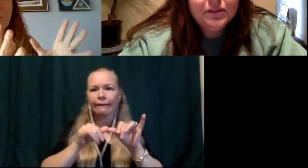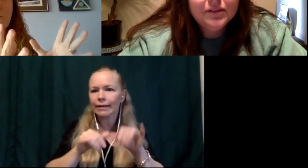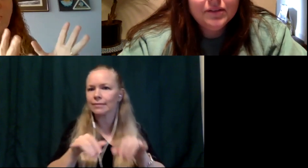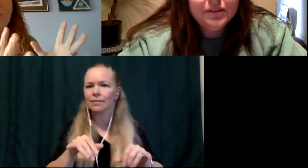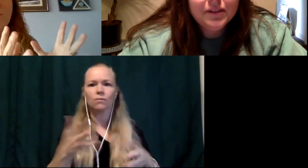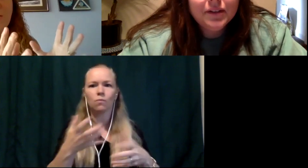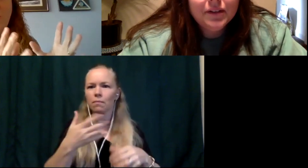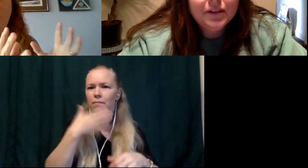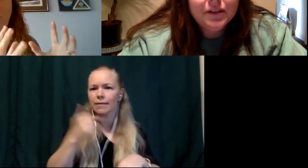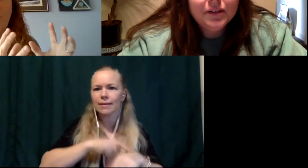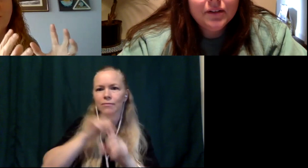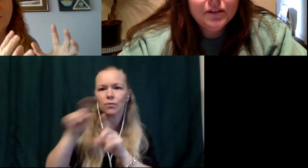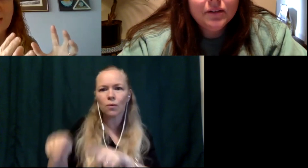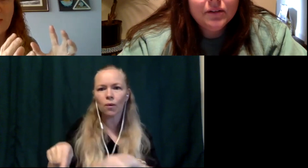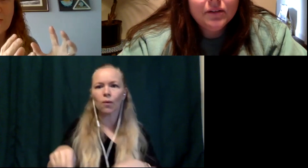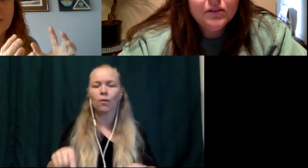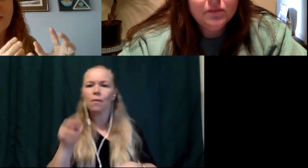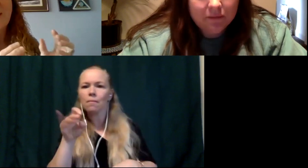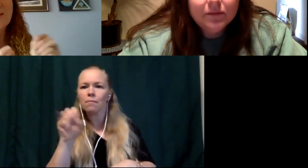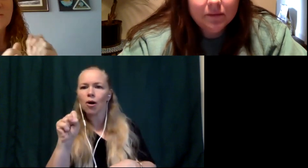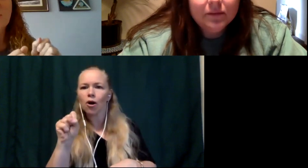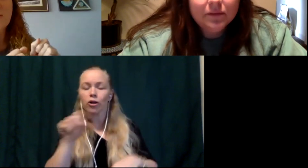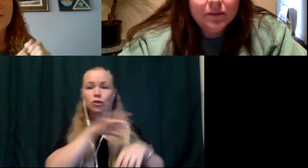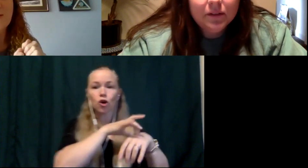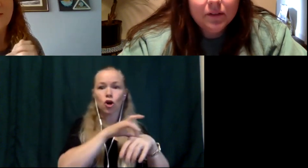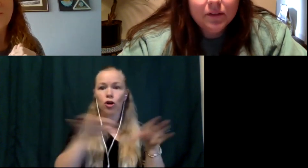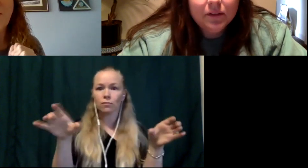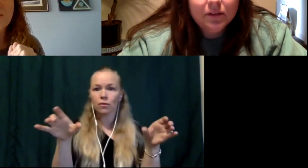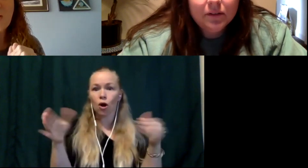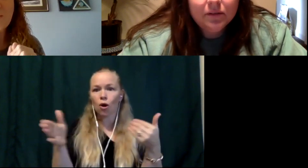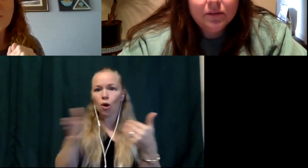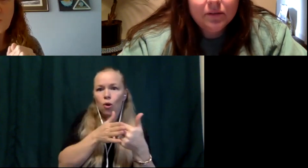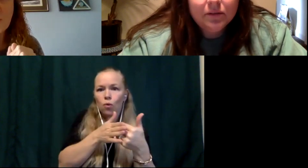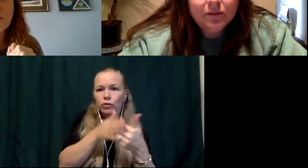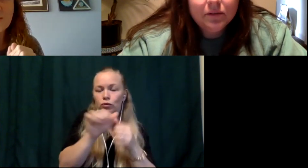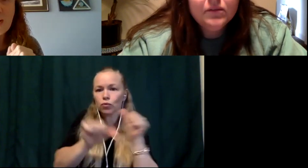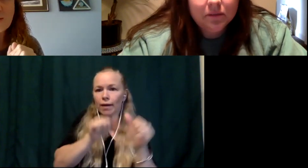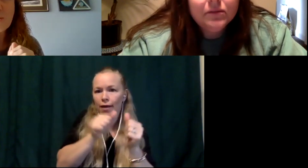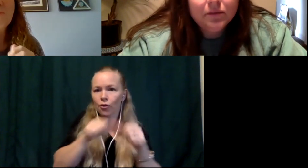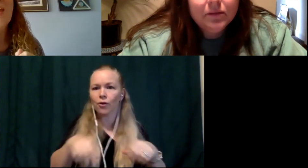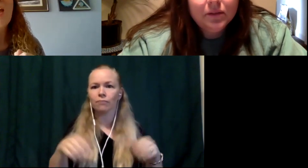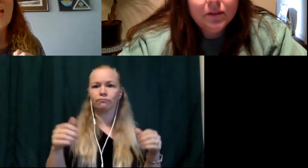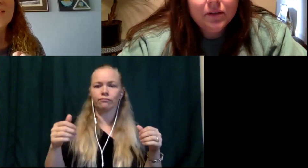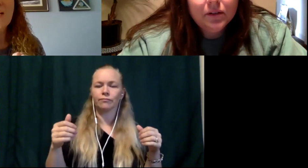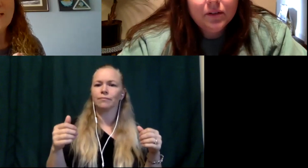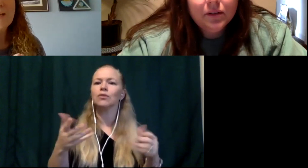so Mars and Earth are closest together, so the travel time is shortest as possible.